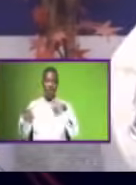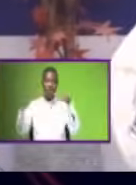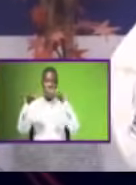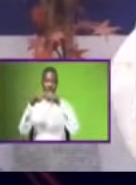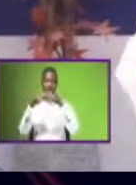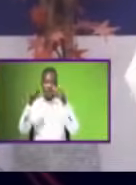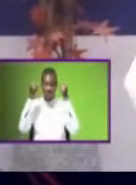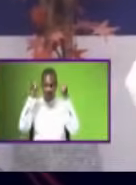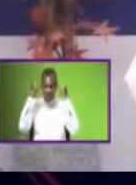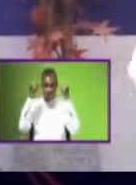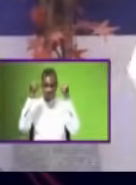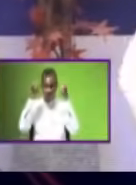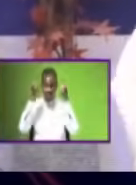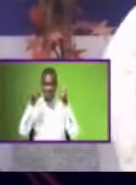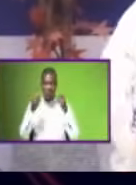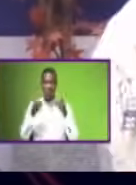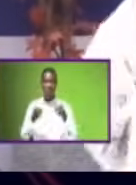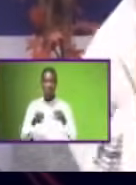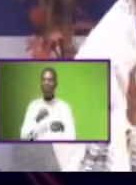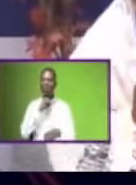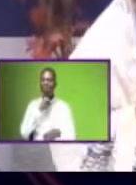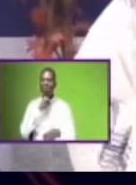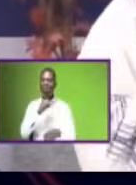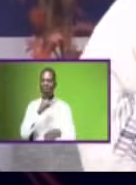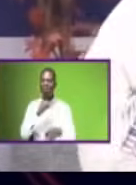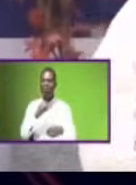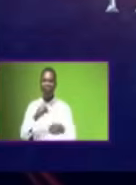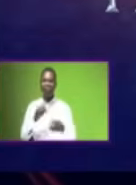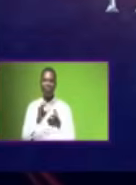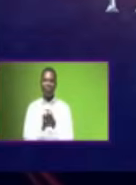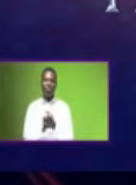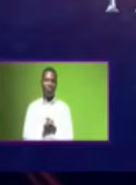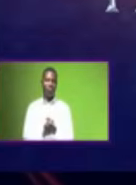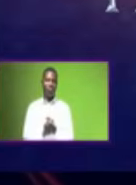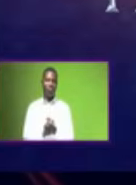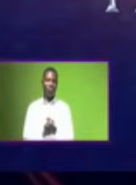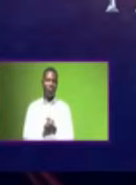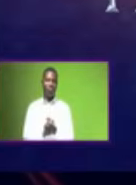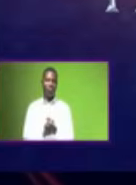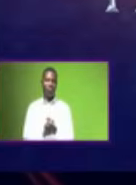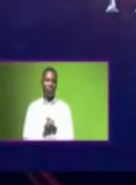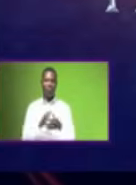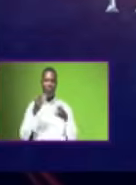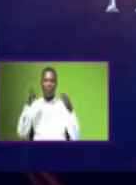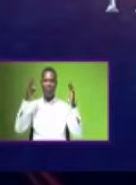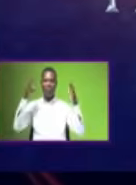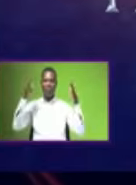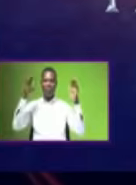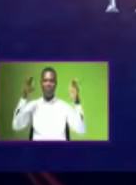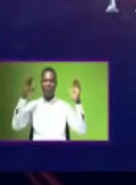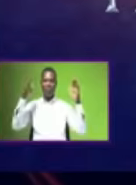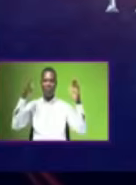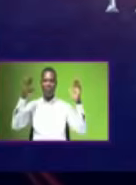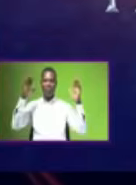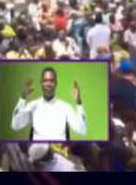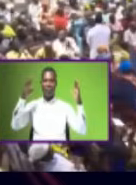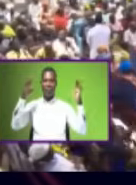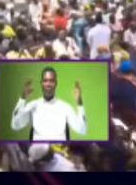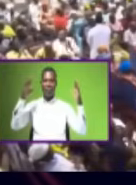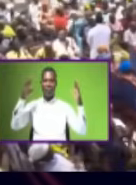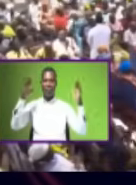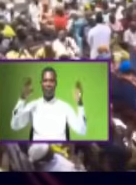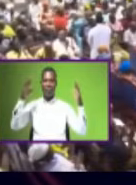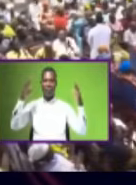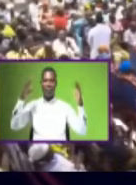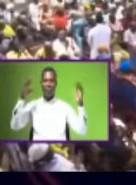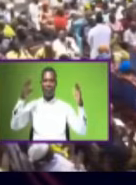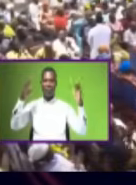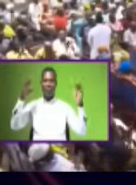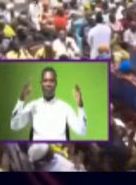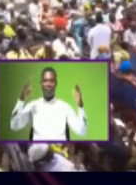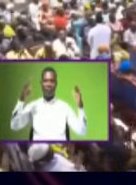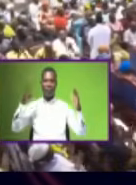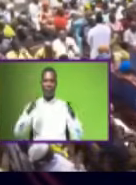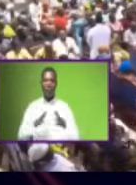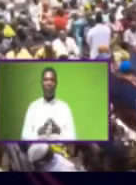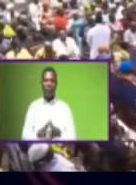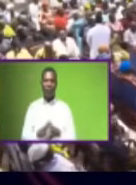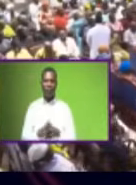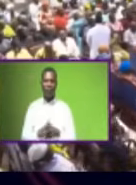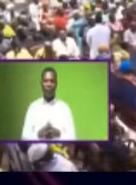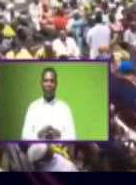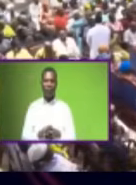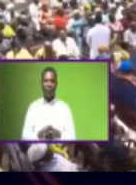eteniso. That is why it takes aggression and violence to make it to heaven.